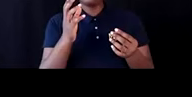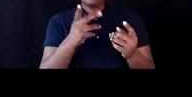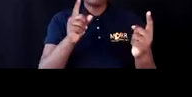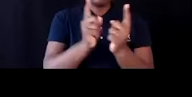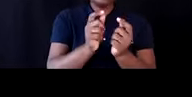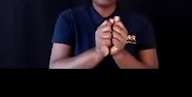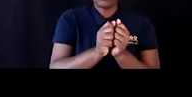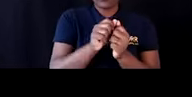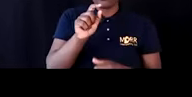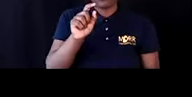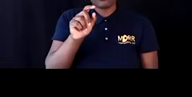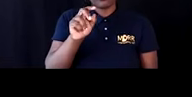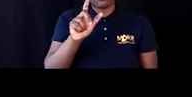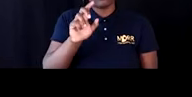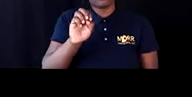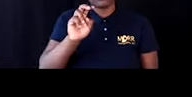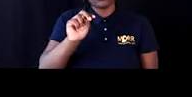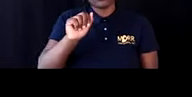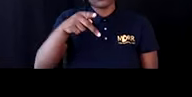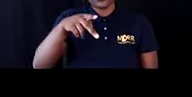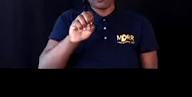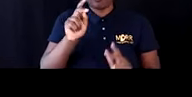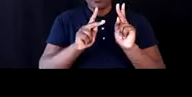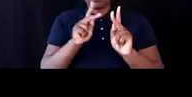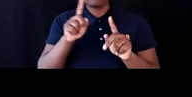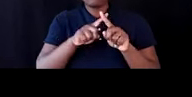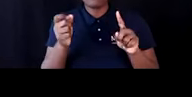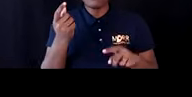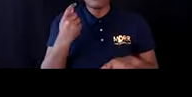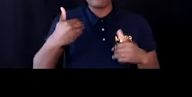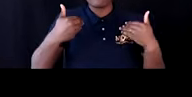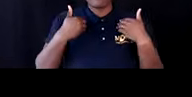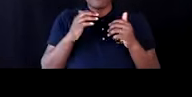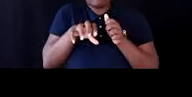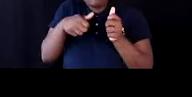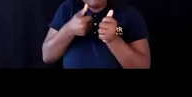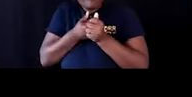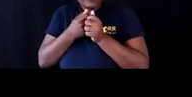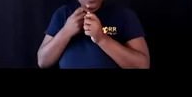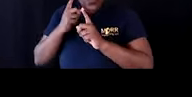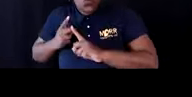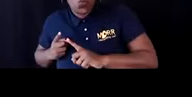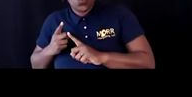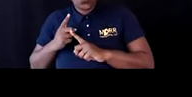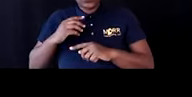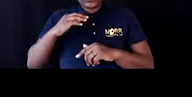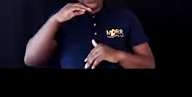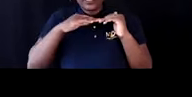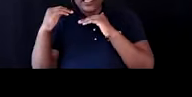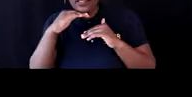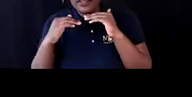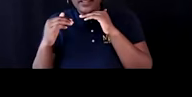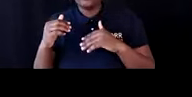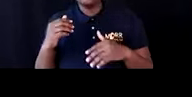be honest. Basically, the Lenape people have a different concept of land use. To give a gift for